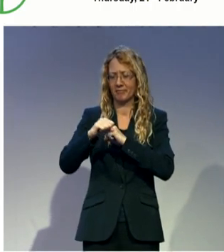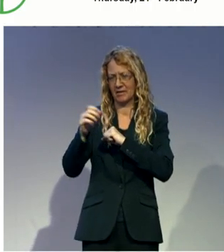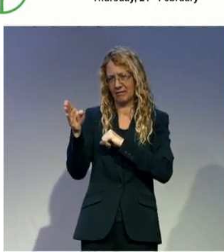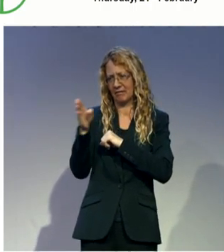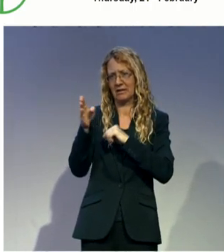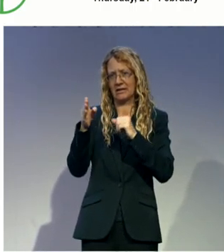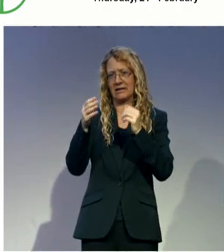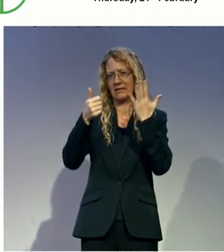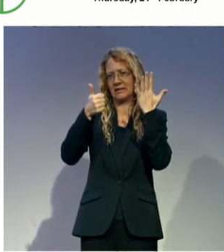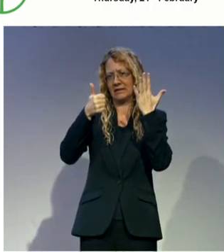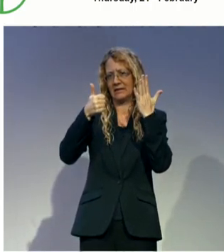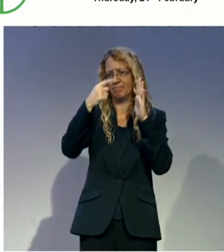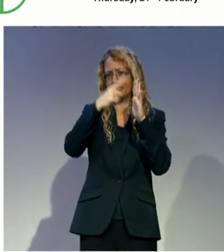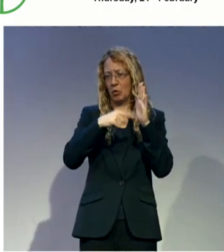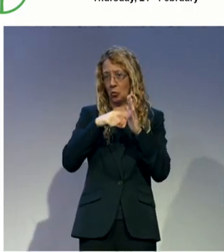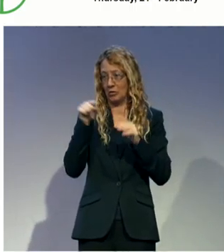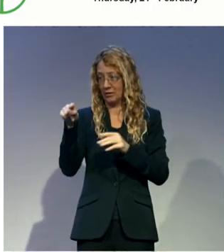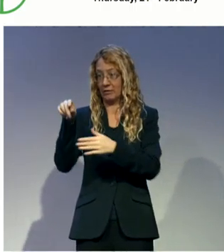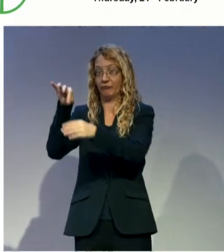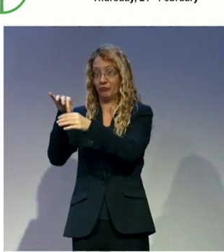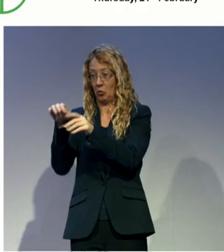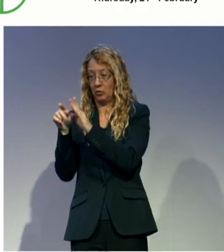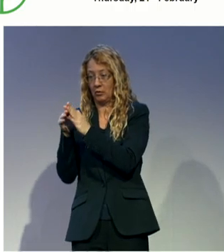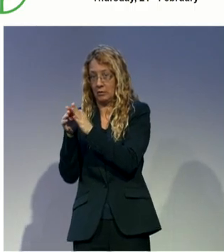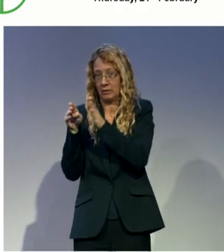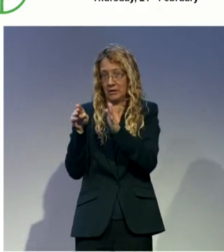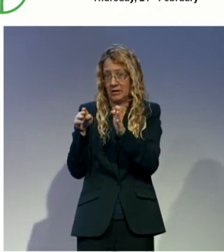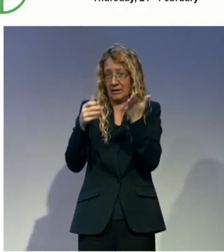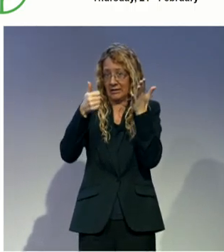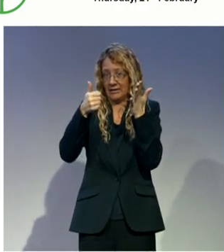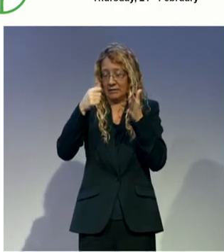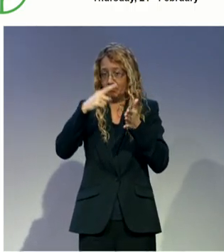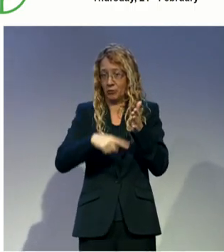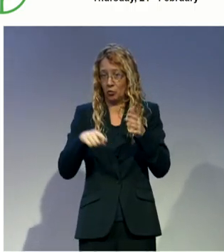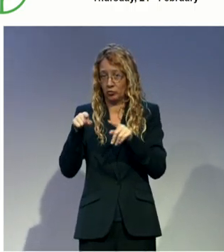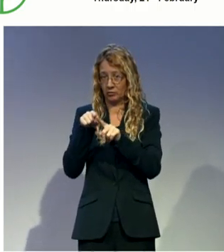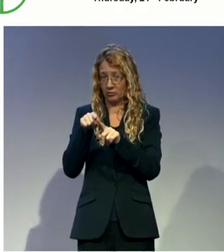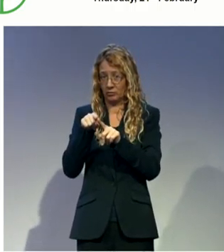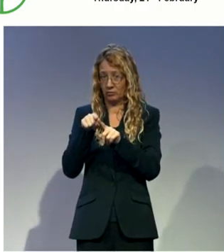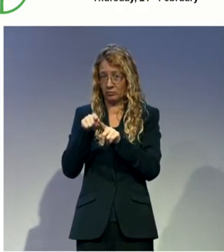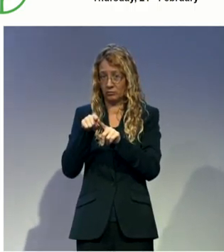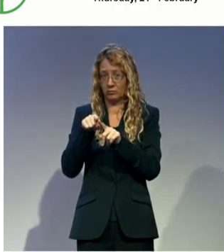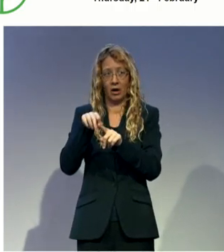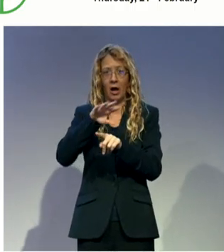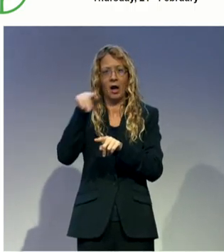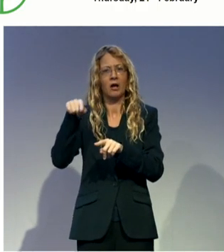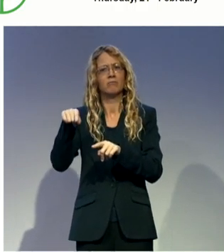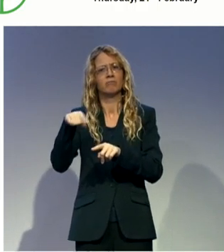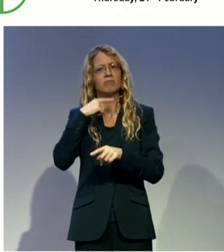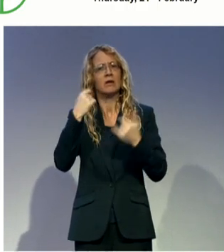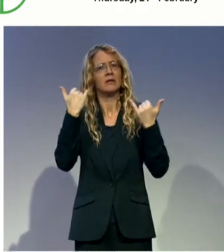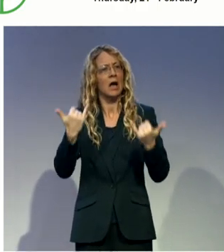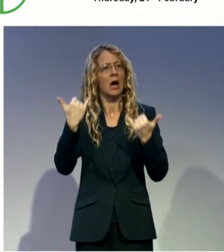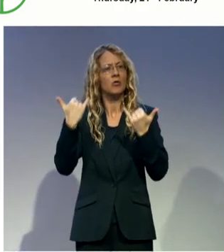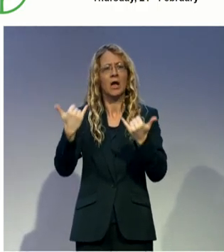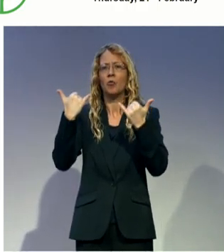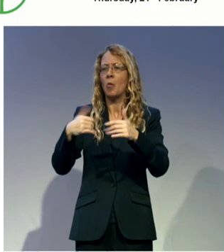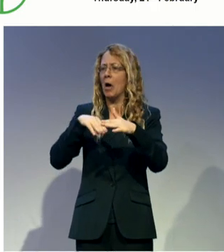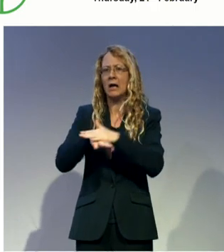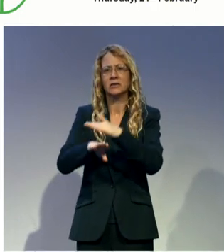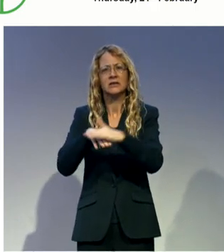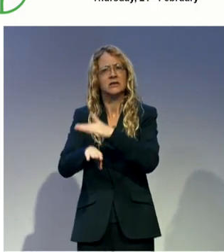politicians, NGOs, and lobbying groups request accessibility, accessible information for voters